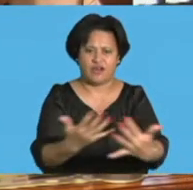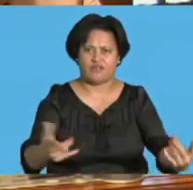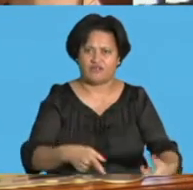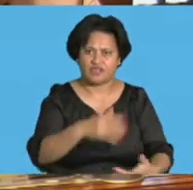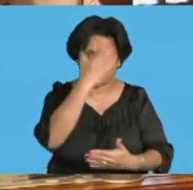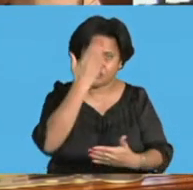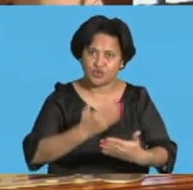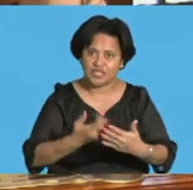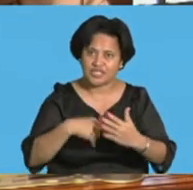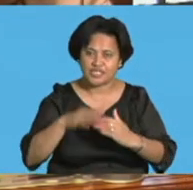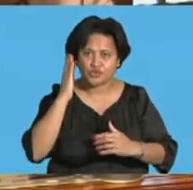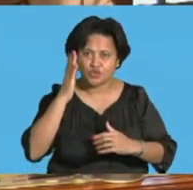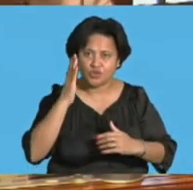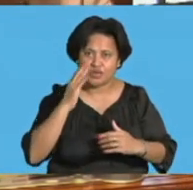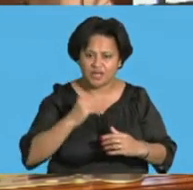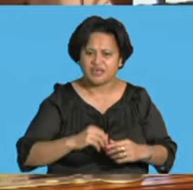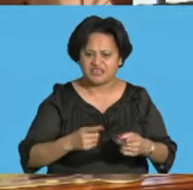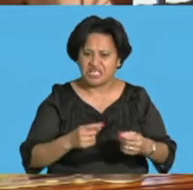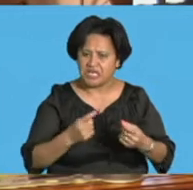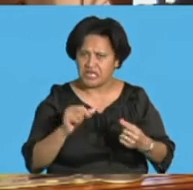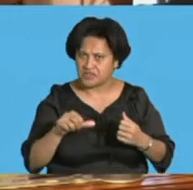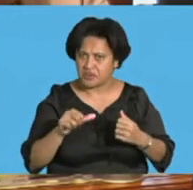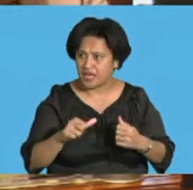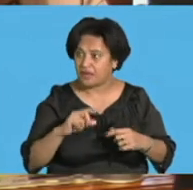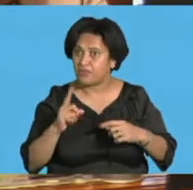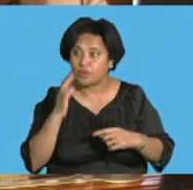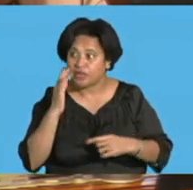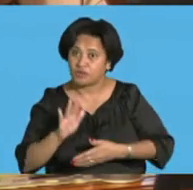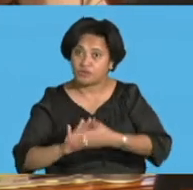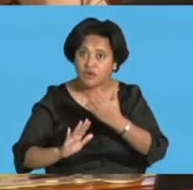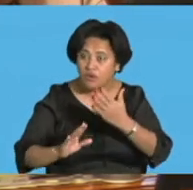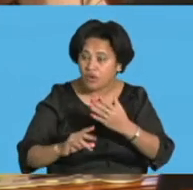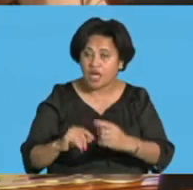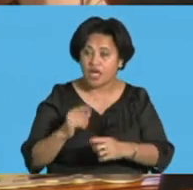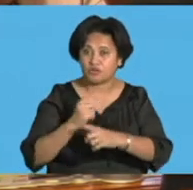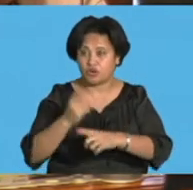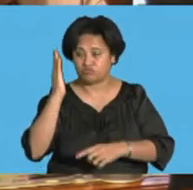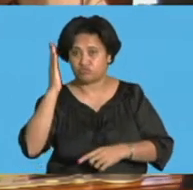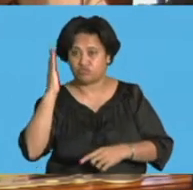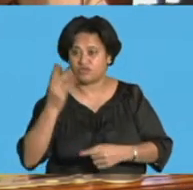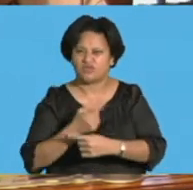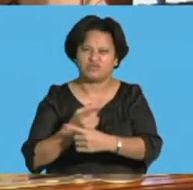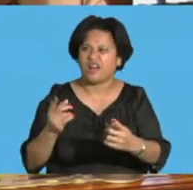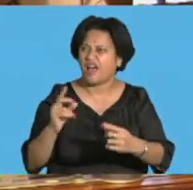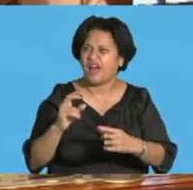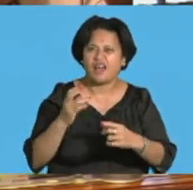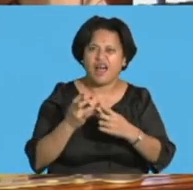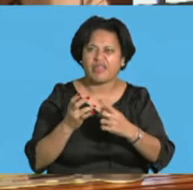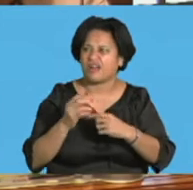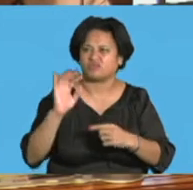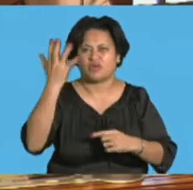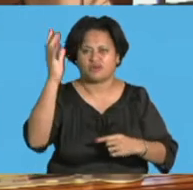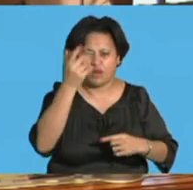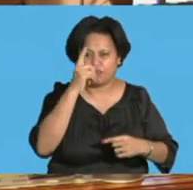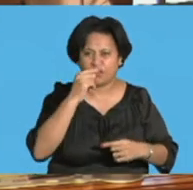from speaking to people you do not know. It requires not only confidence, but practice and research. We will work with relevant